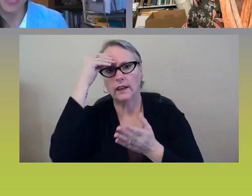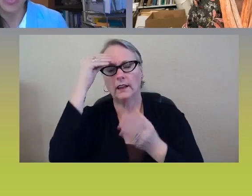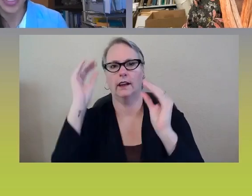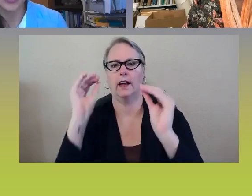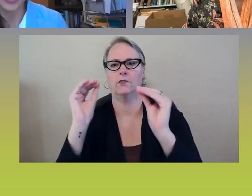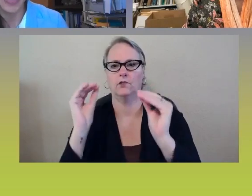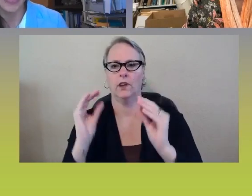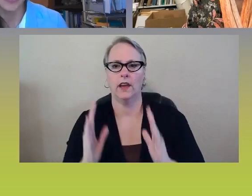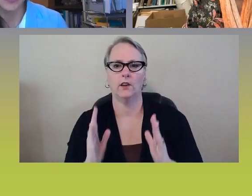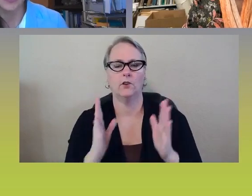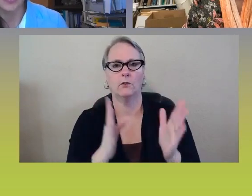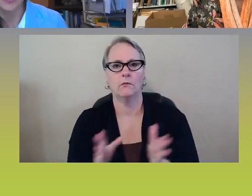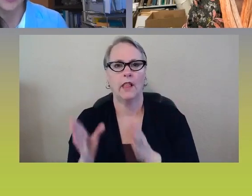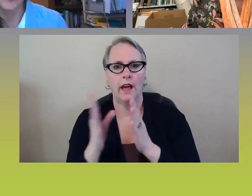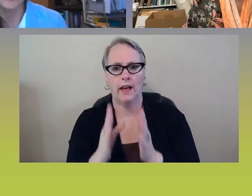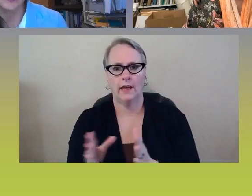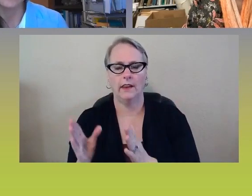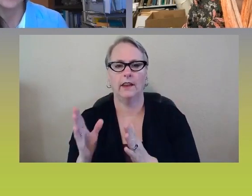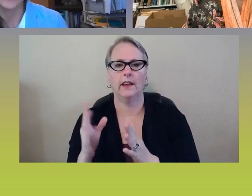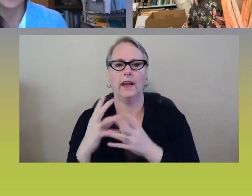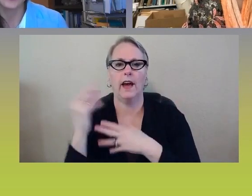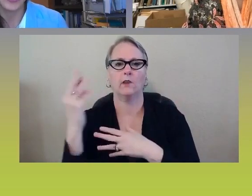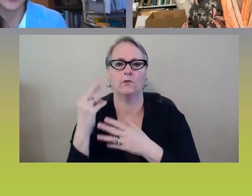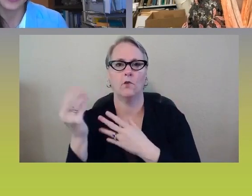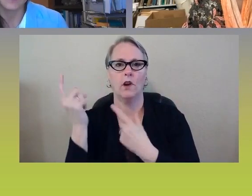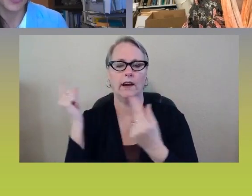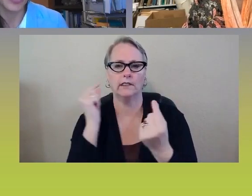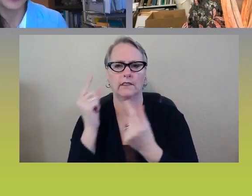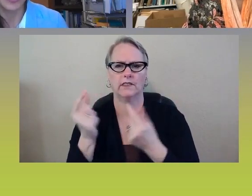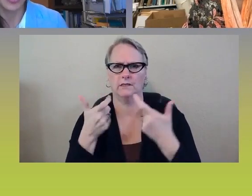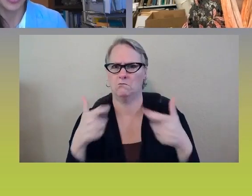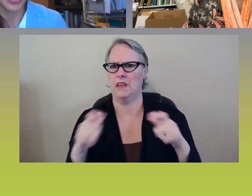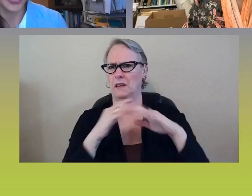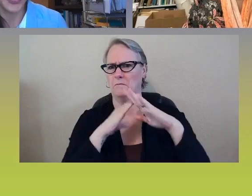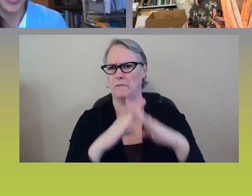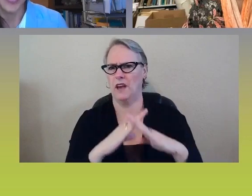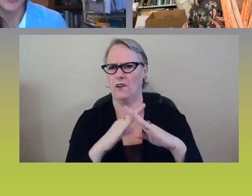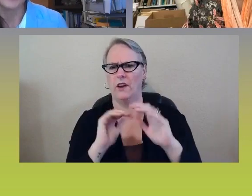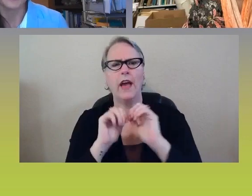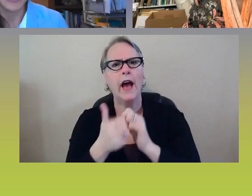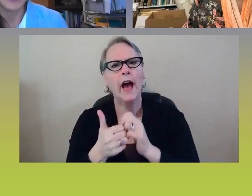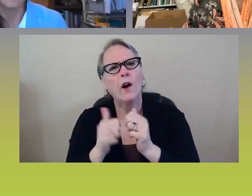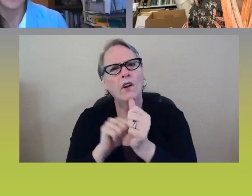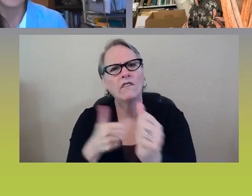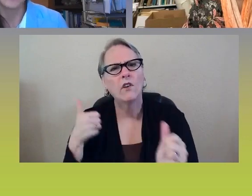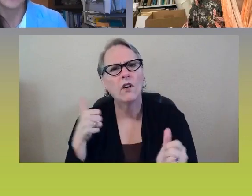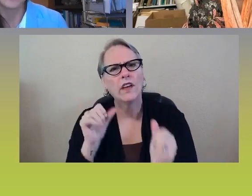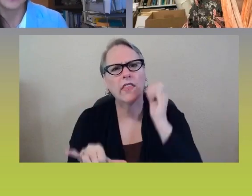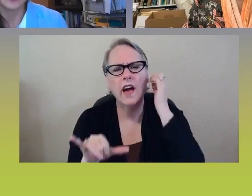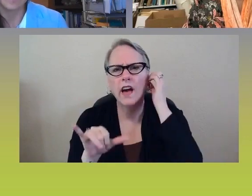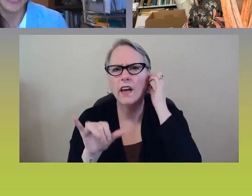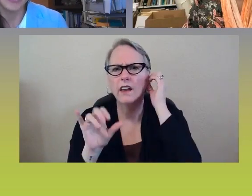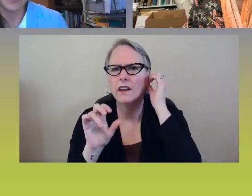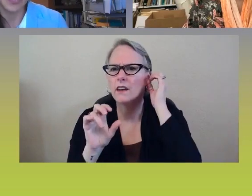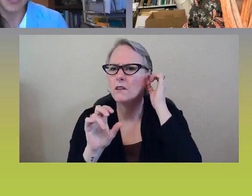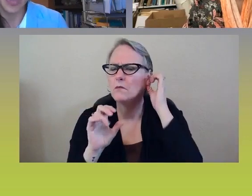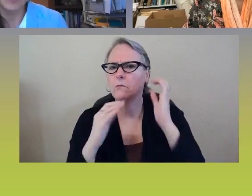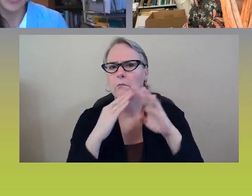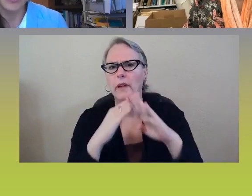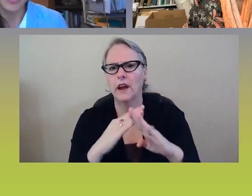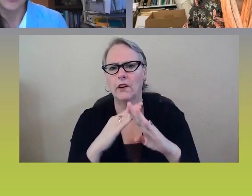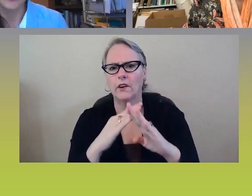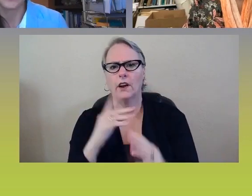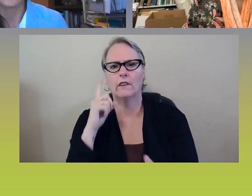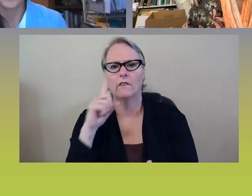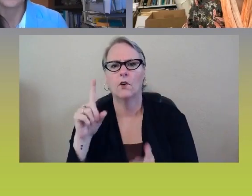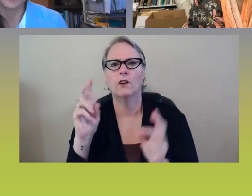activity are a huge barrier, and how can educators avoid this issue? and specifically in the center-based